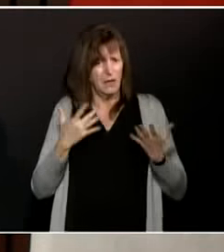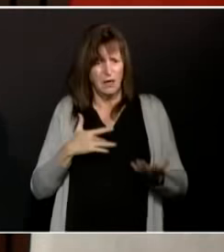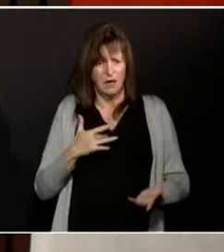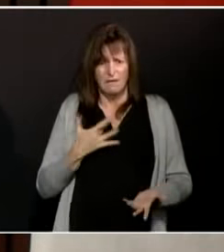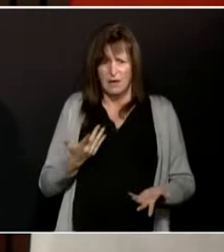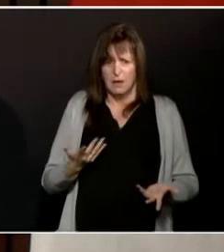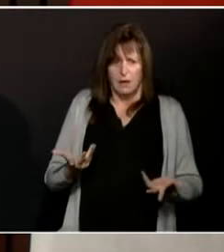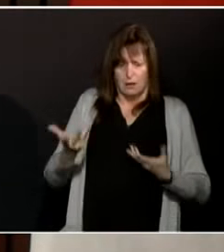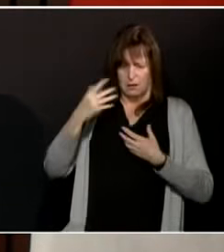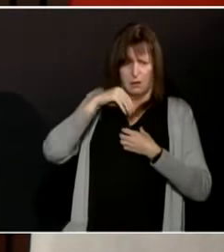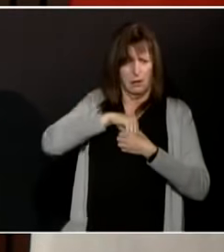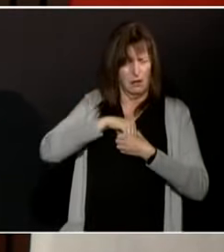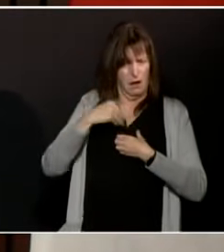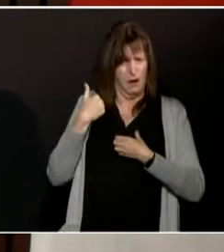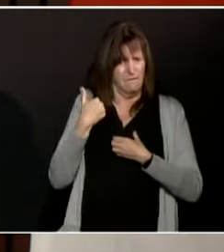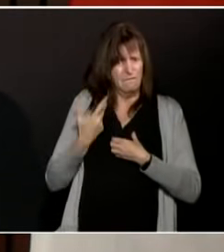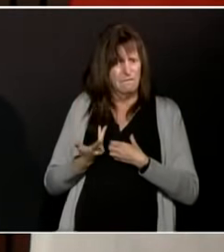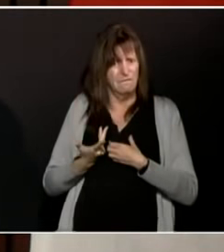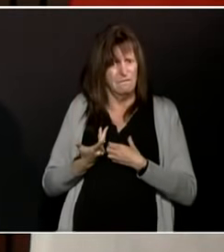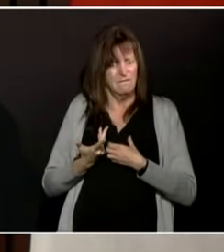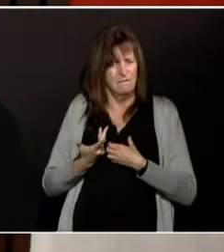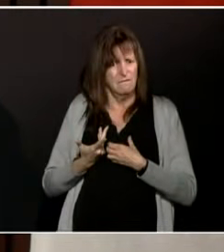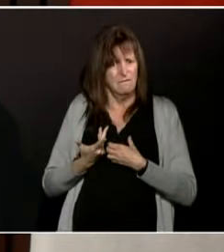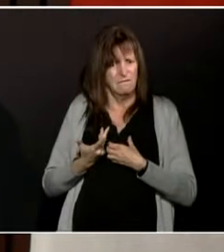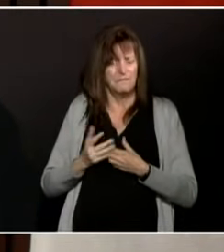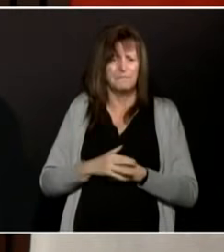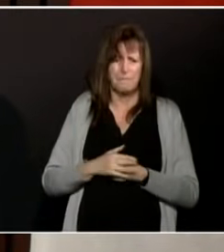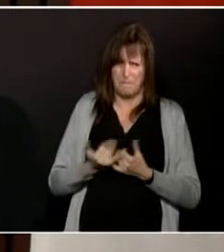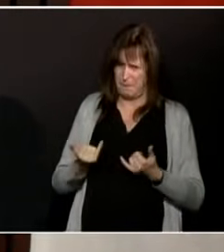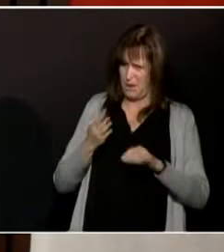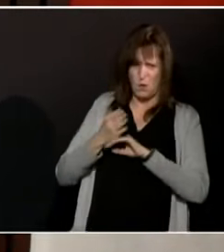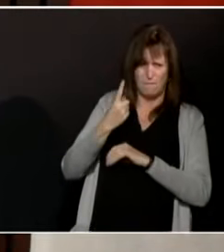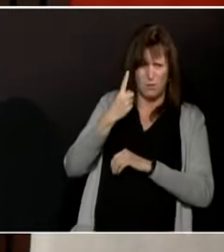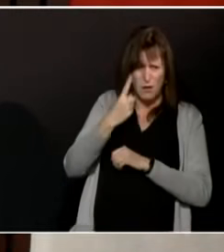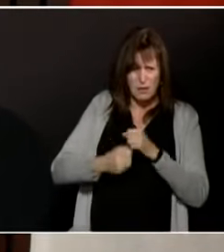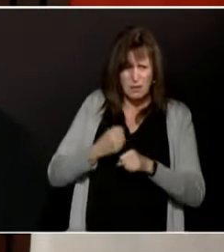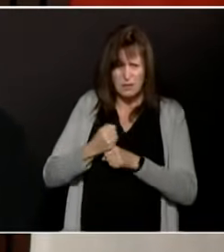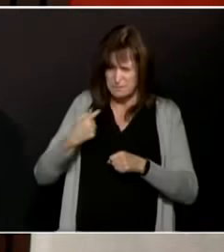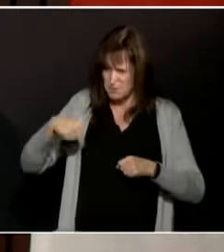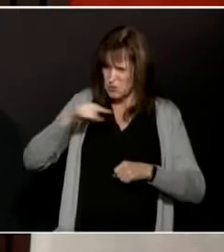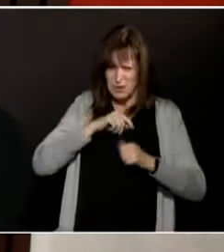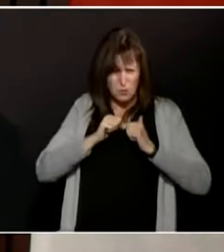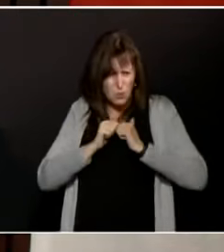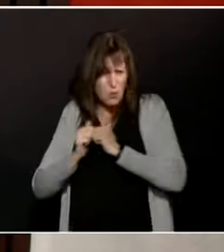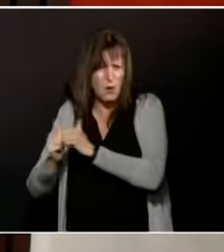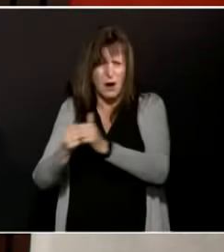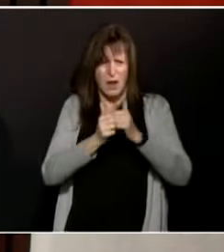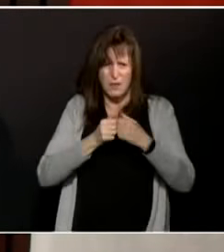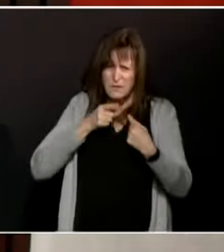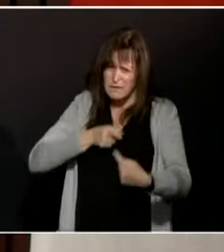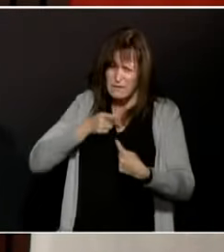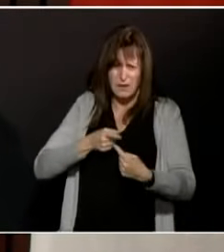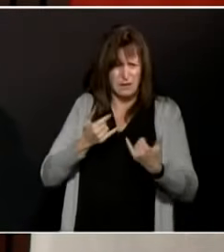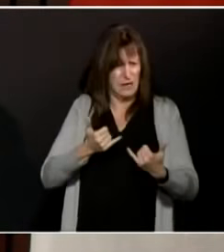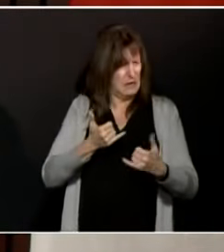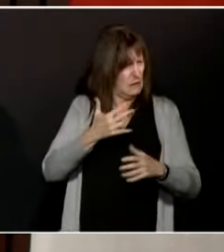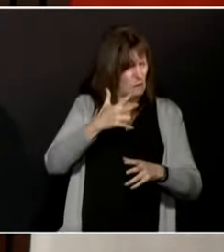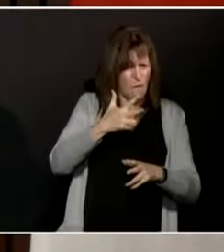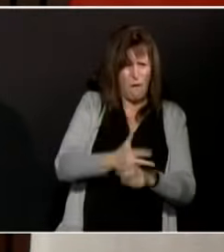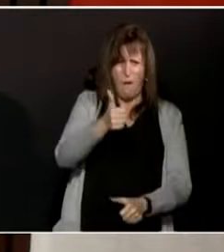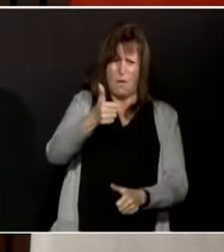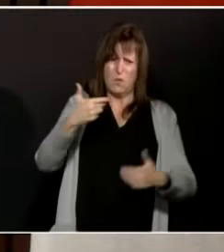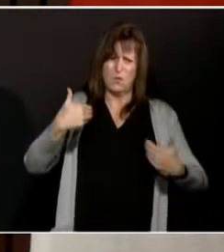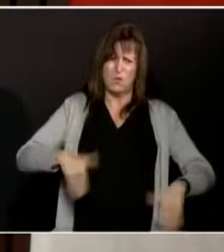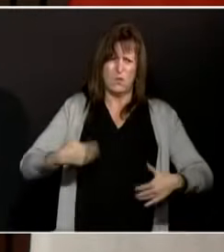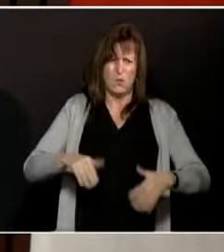a year of fighting this together, we are now entering the hardest stage. Cases have risen, hospitals have filled up, and across Ontario